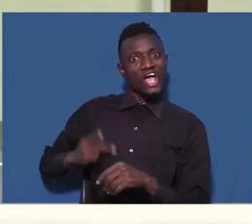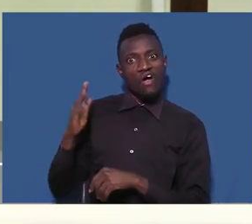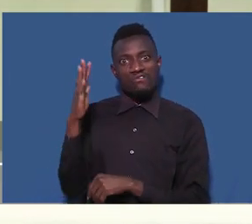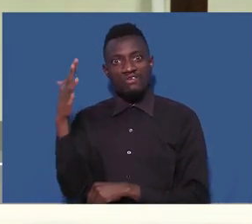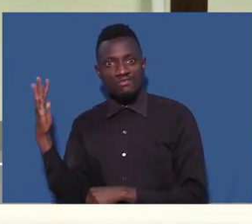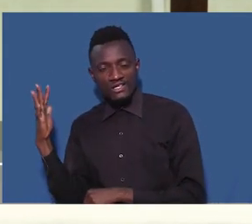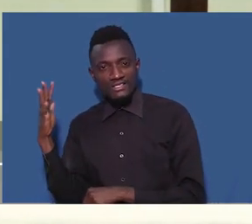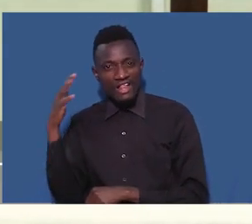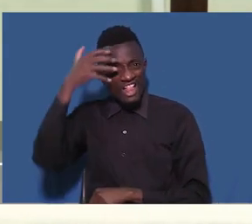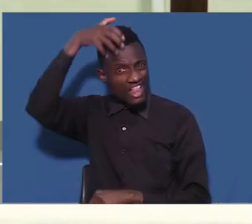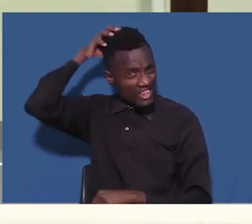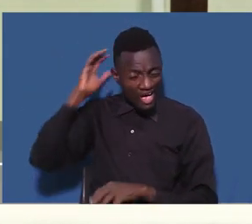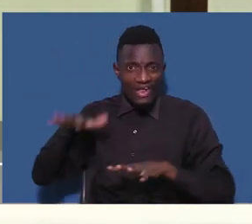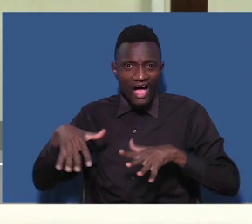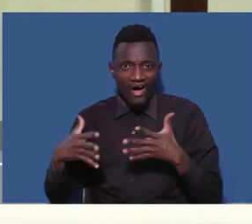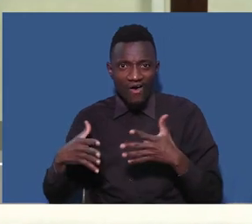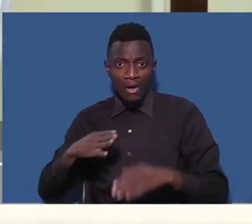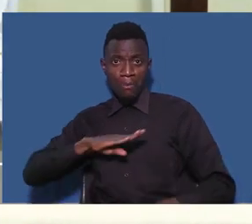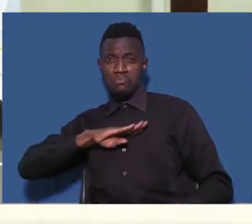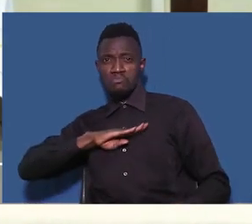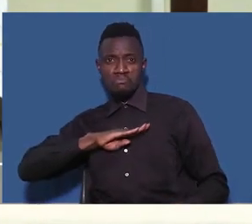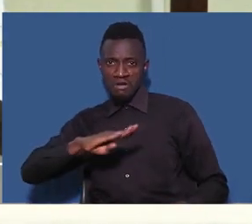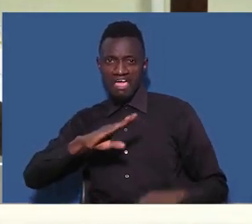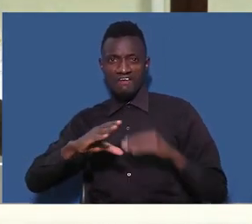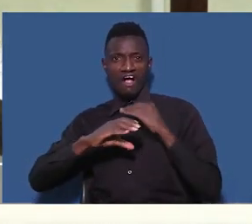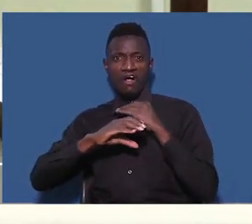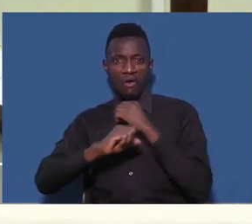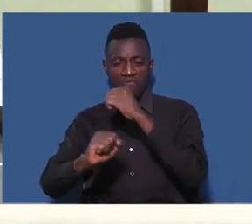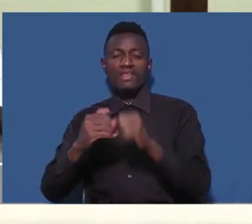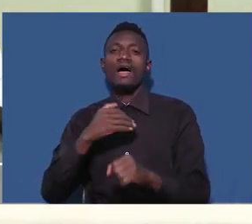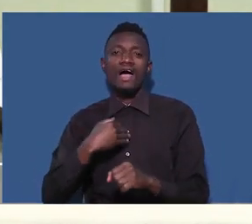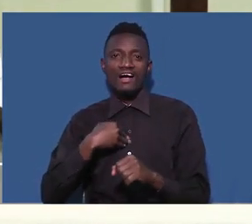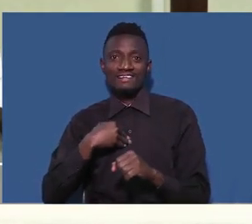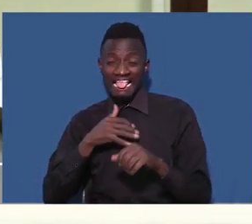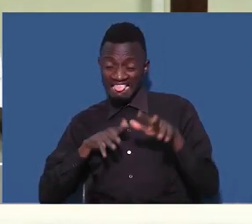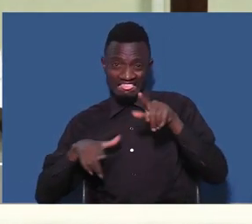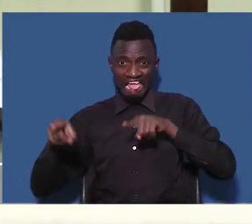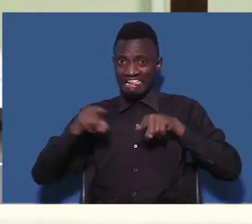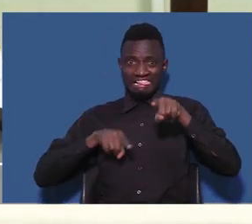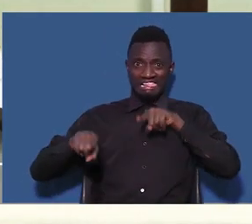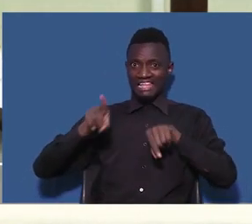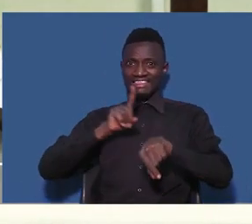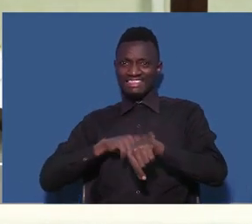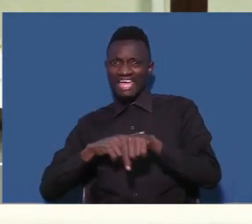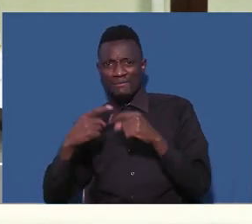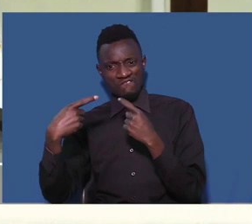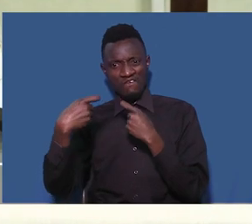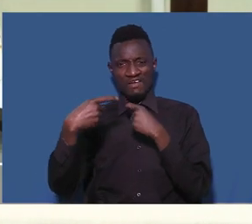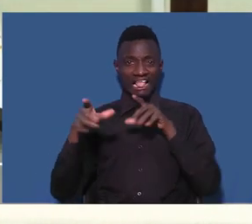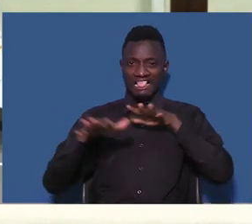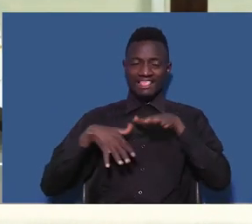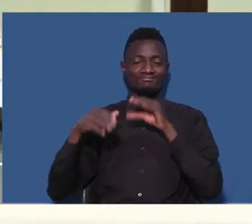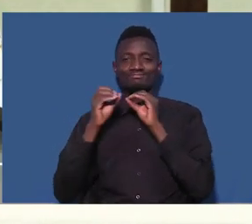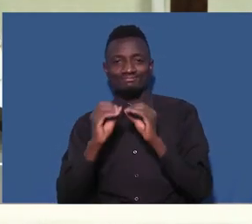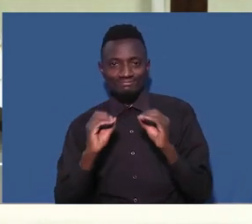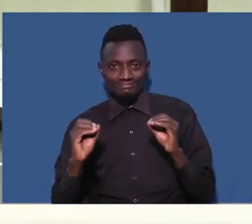possesses such courage and confidence and refuses to retreat at any threat or attack. And with a roar, actually,